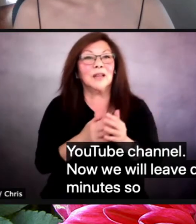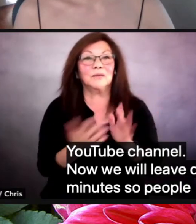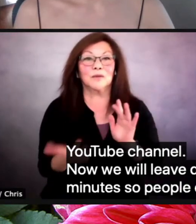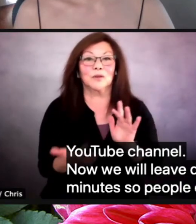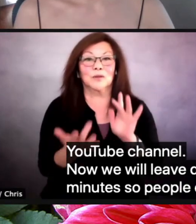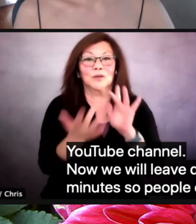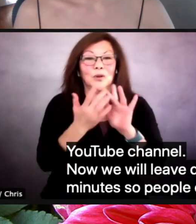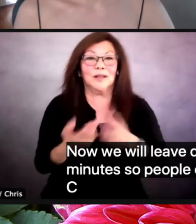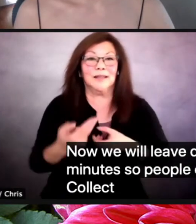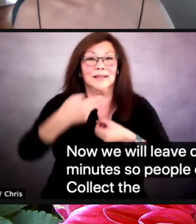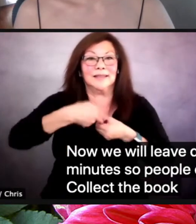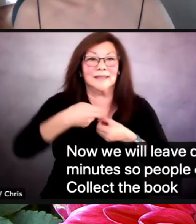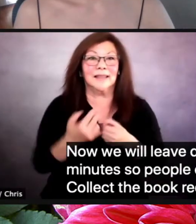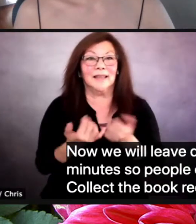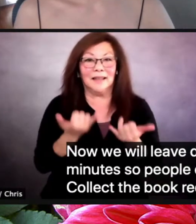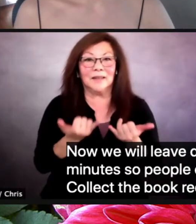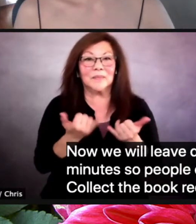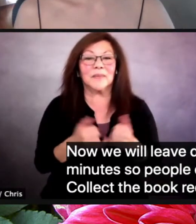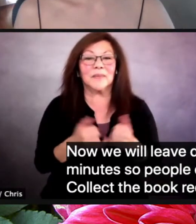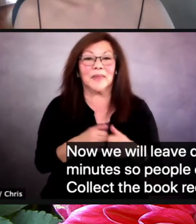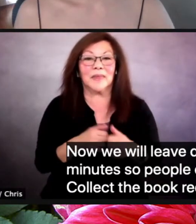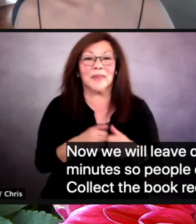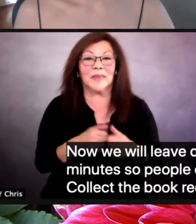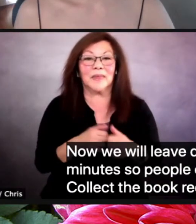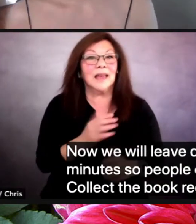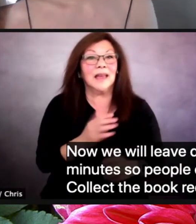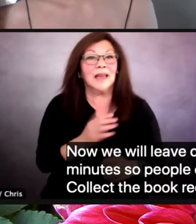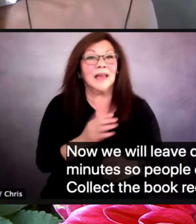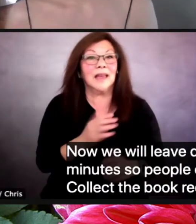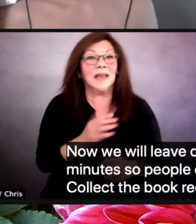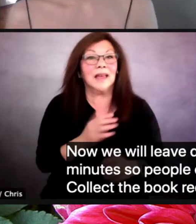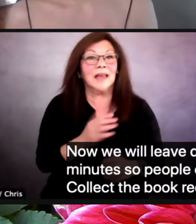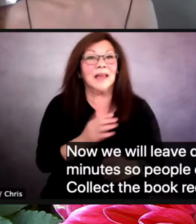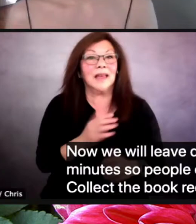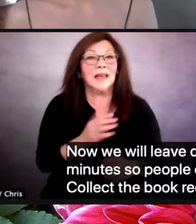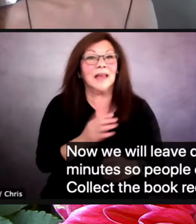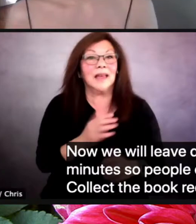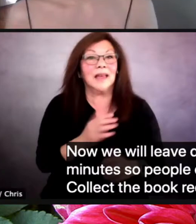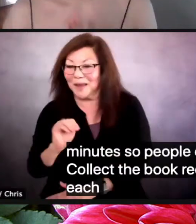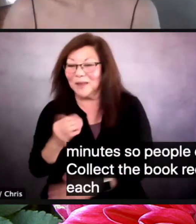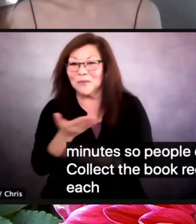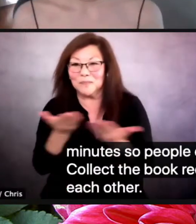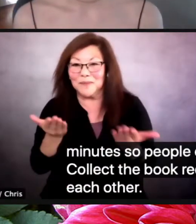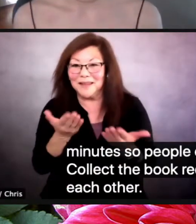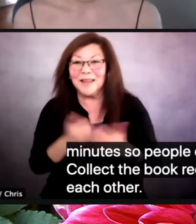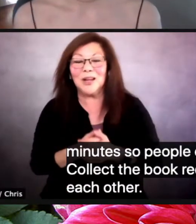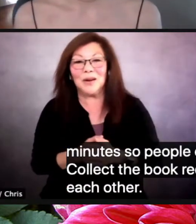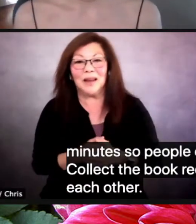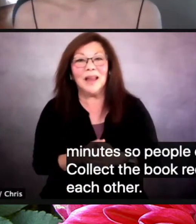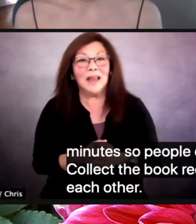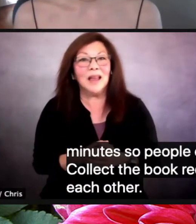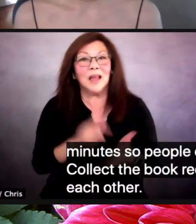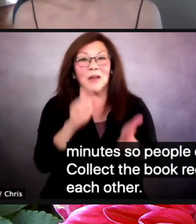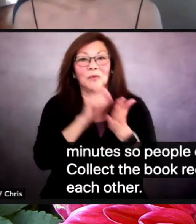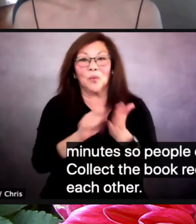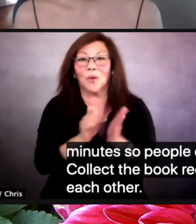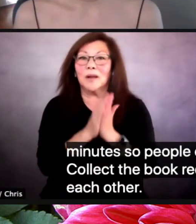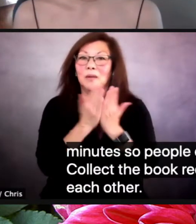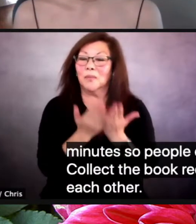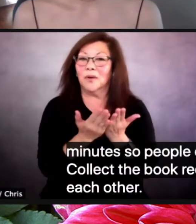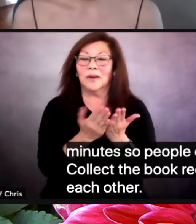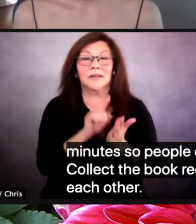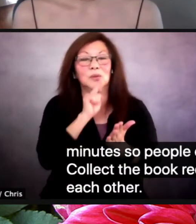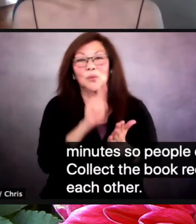you, Karen, for guiding us through such an incredible conversation. And thank you, Pam, for being here and for writing this book. This is such